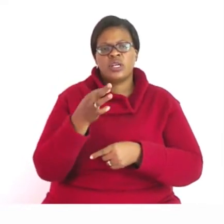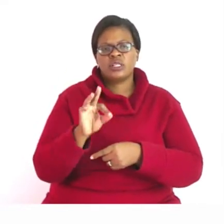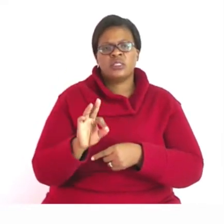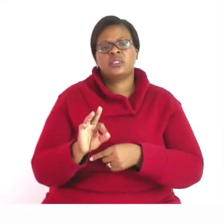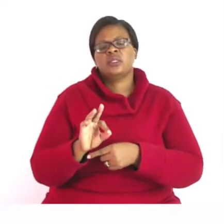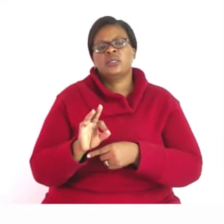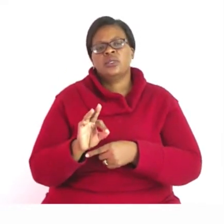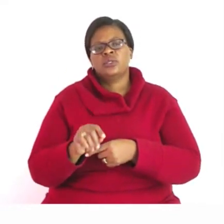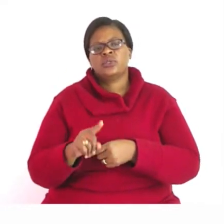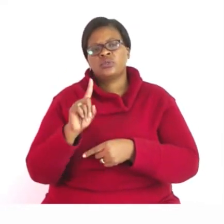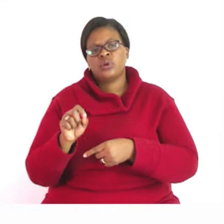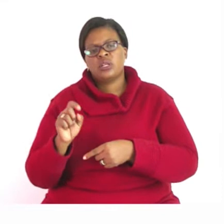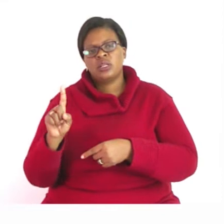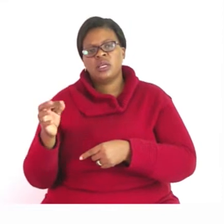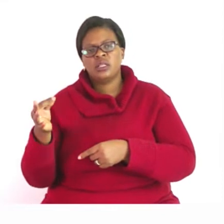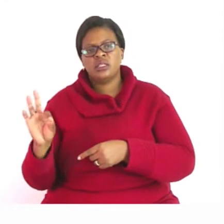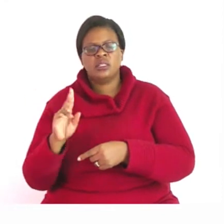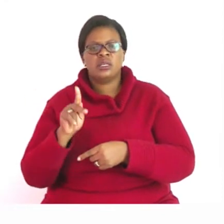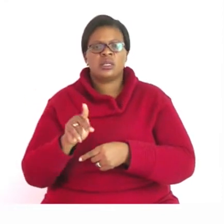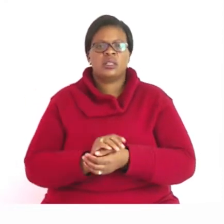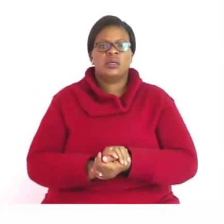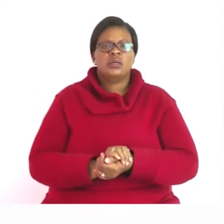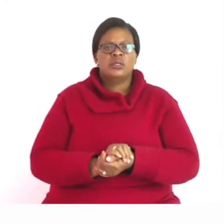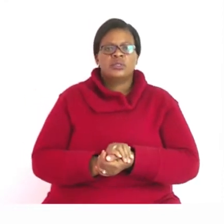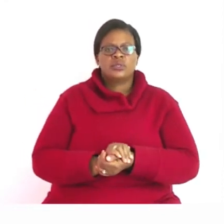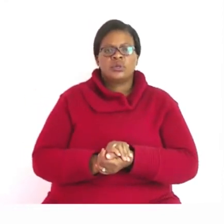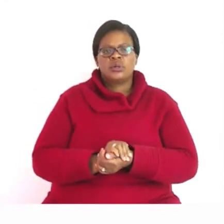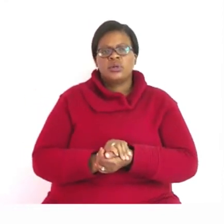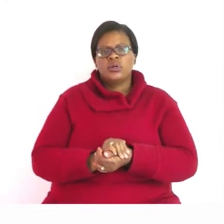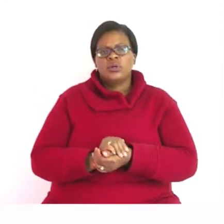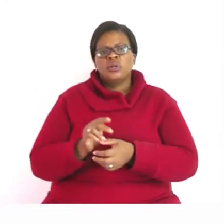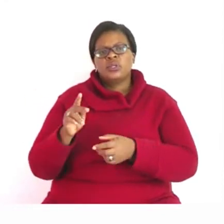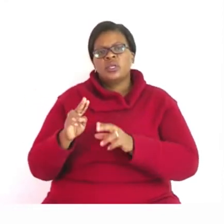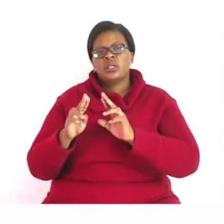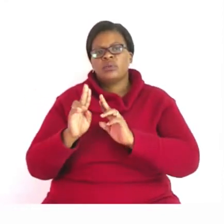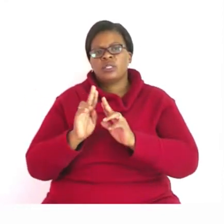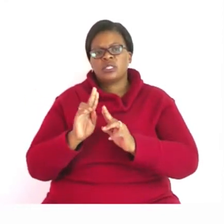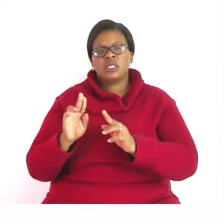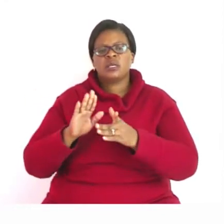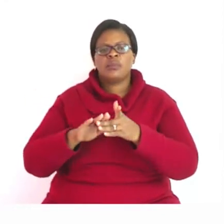And this category is classified as prime numbers